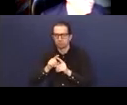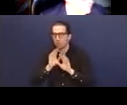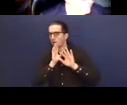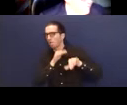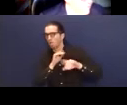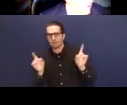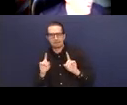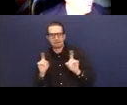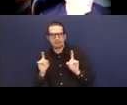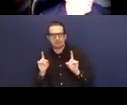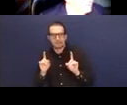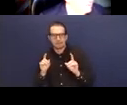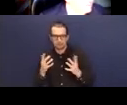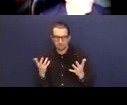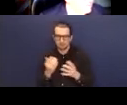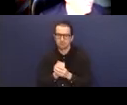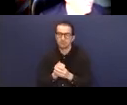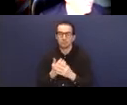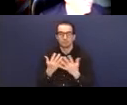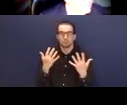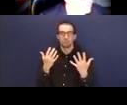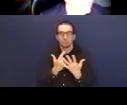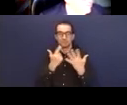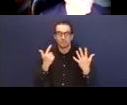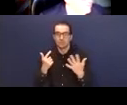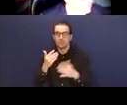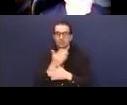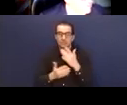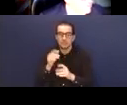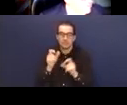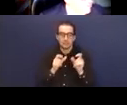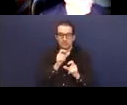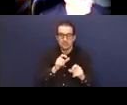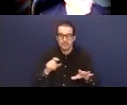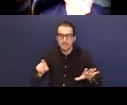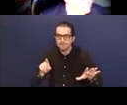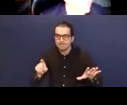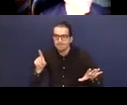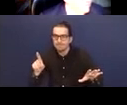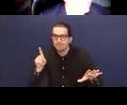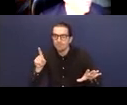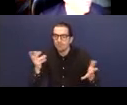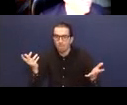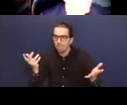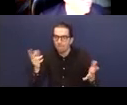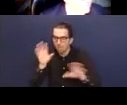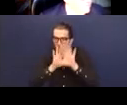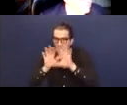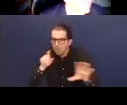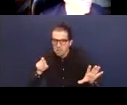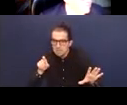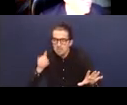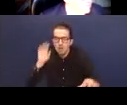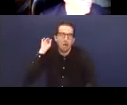business. 3. 7 in 10 disabled customers with access needs will click away from a website they find difficult to use.